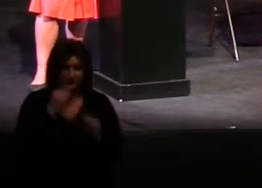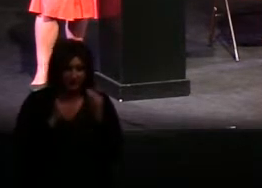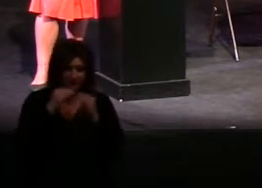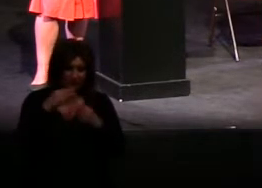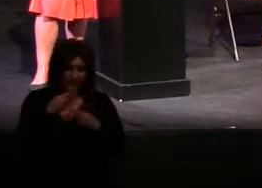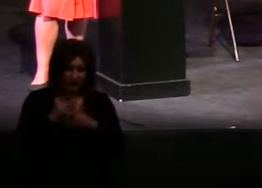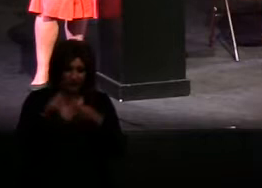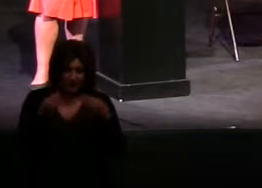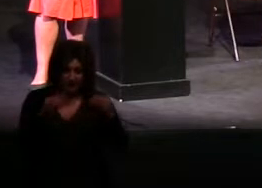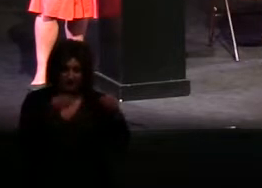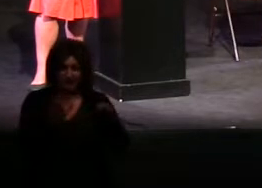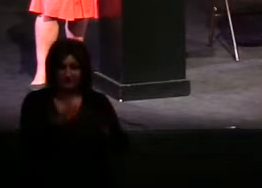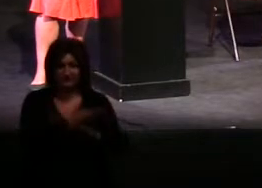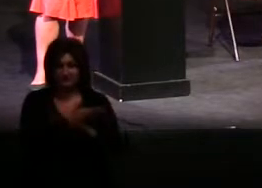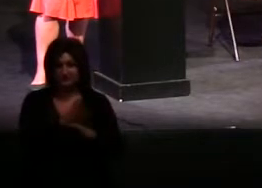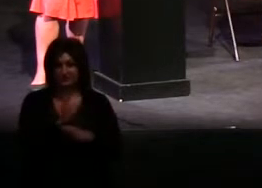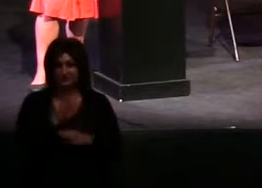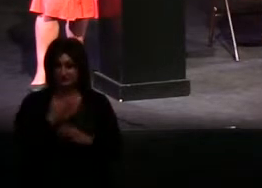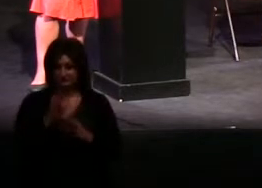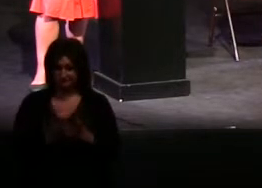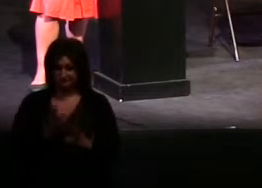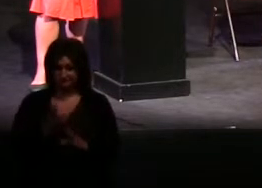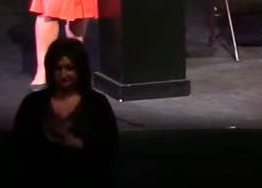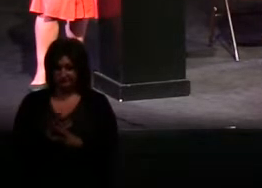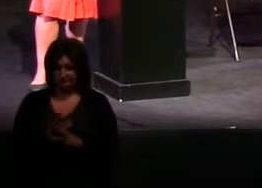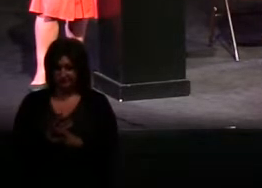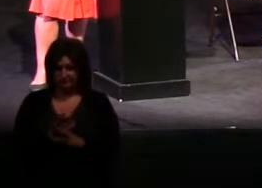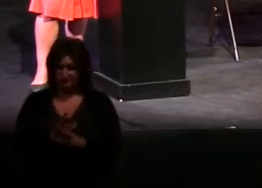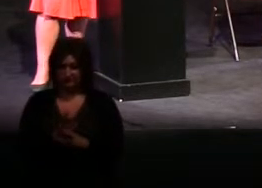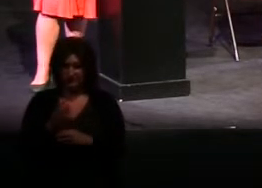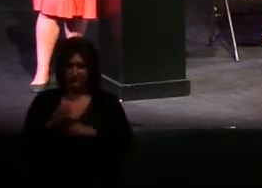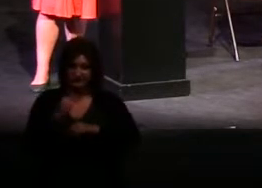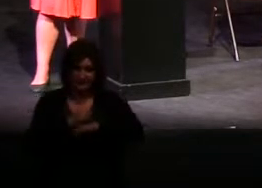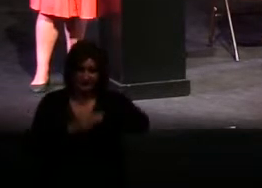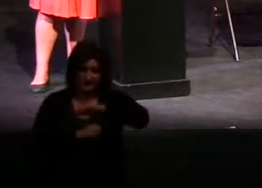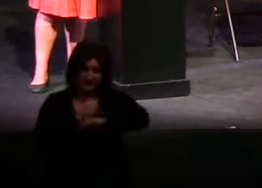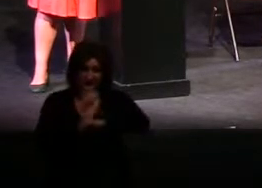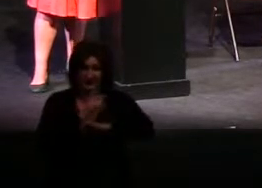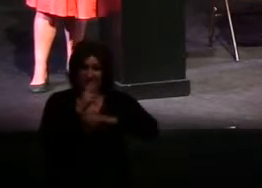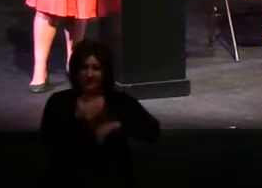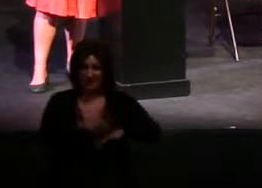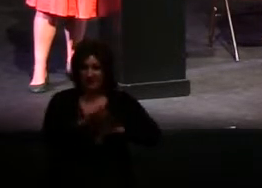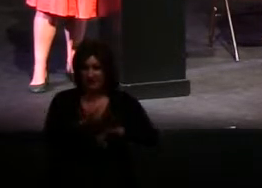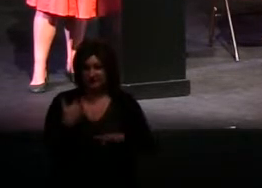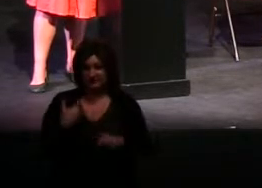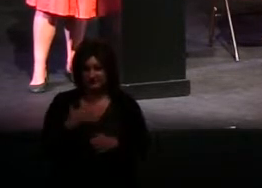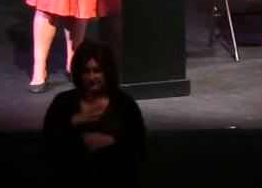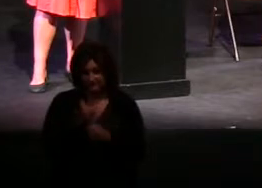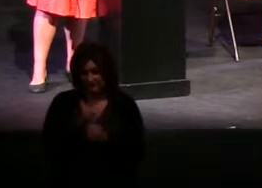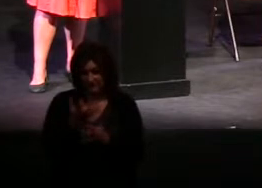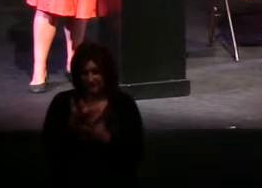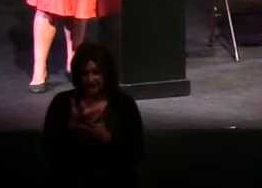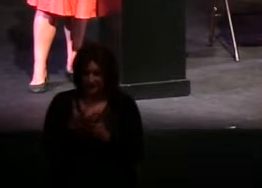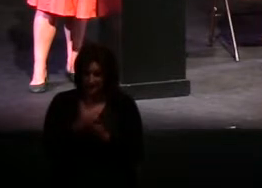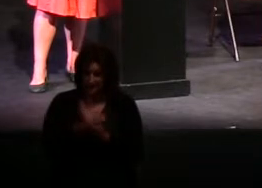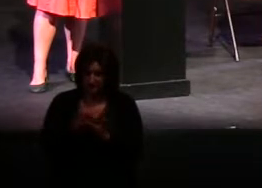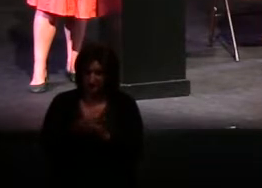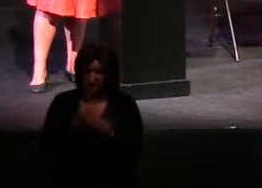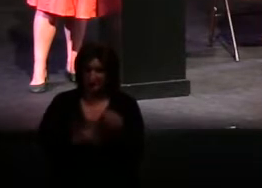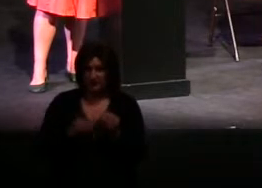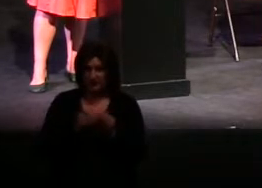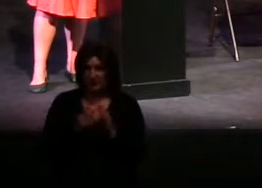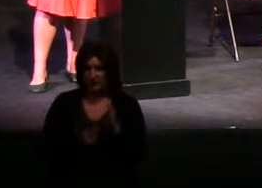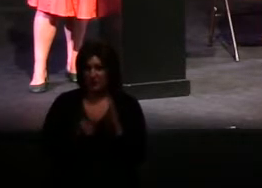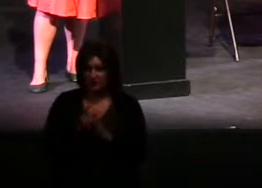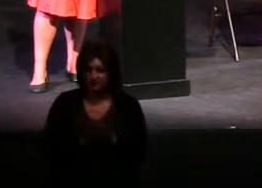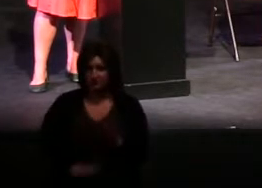production, the song of arable, of dams, of more natives squeezed out in the production of more arable